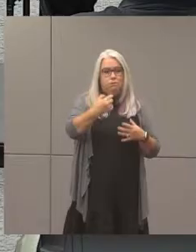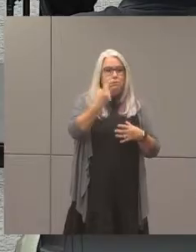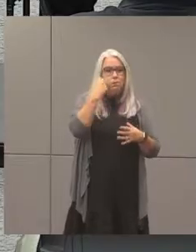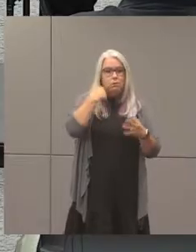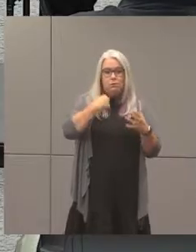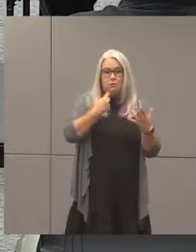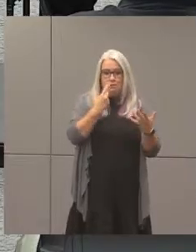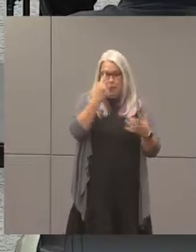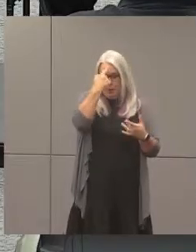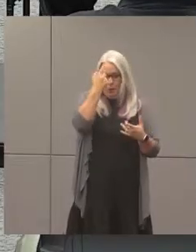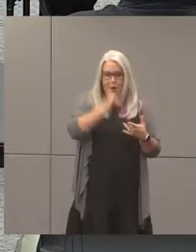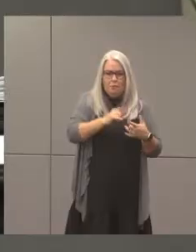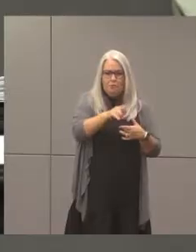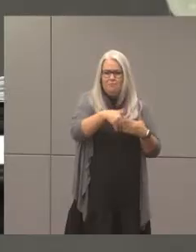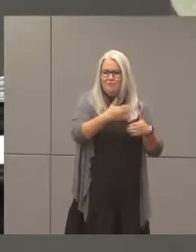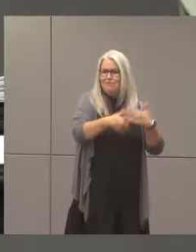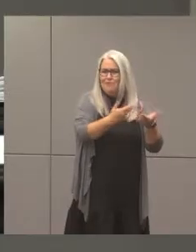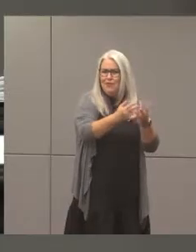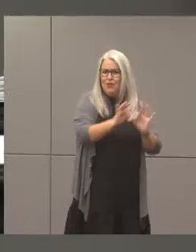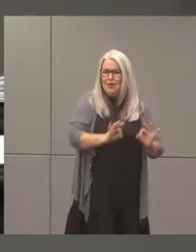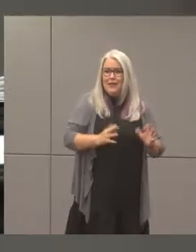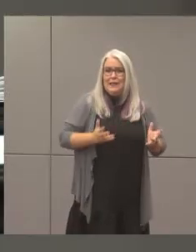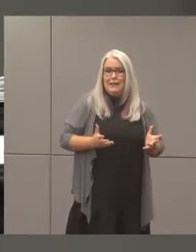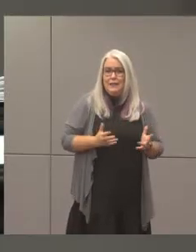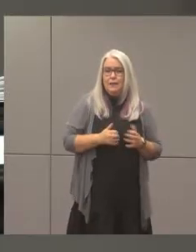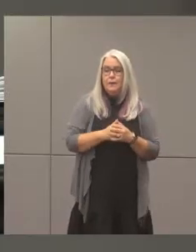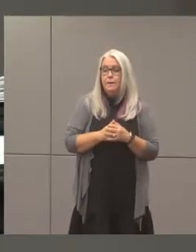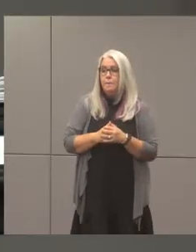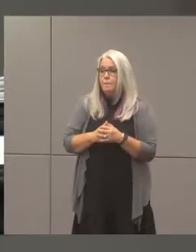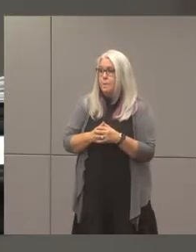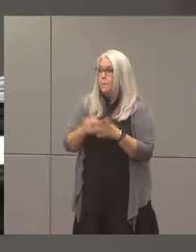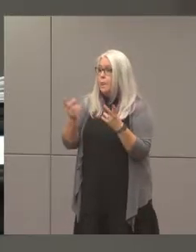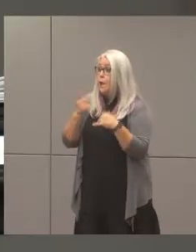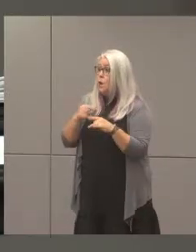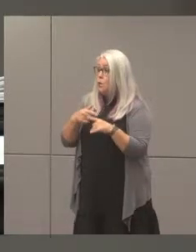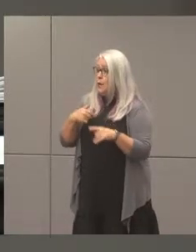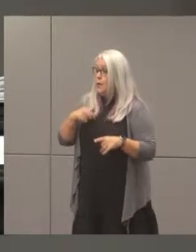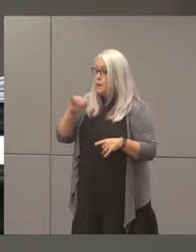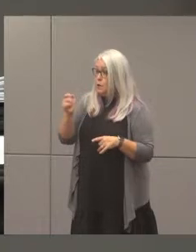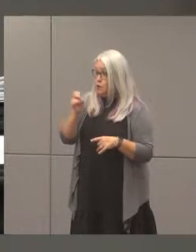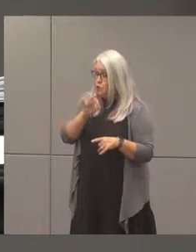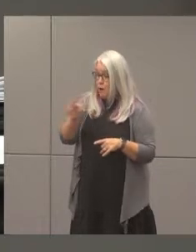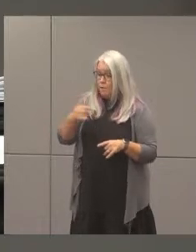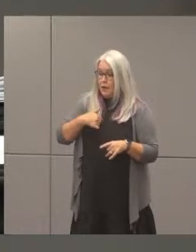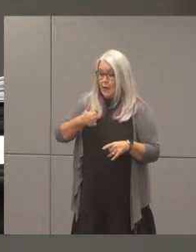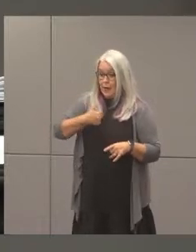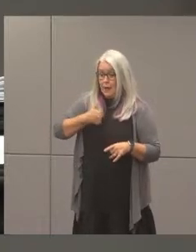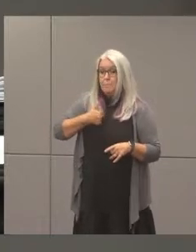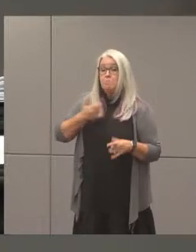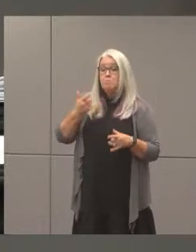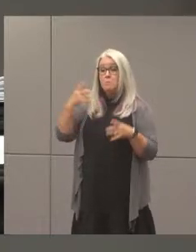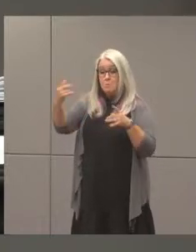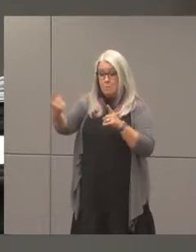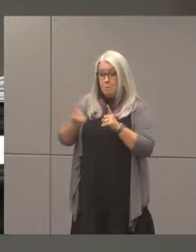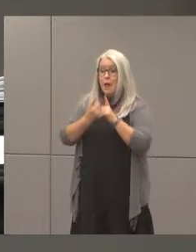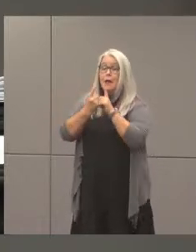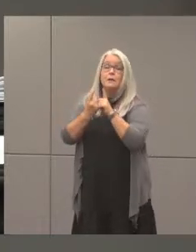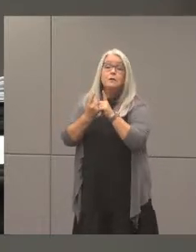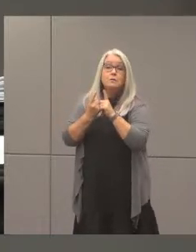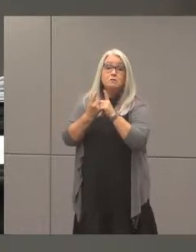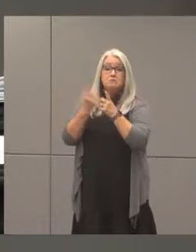So, when Jeff and I met with the president to go over the meeting, and we were told about